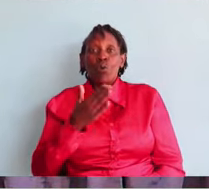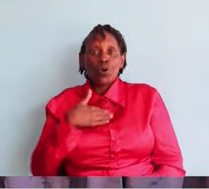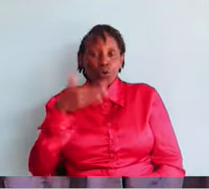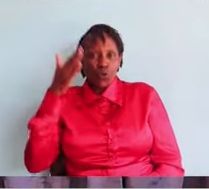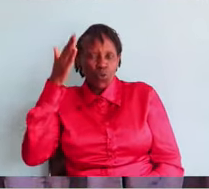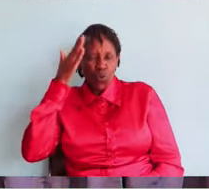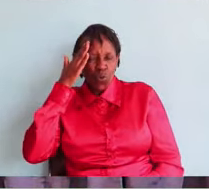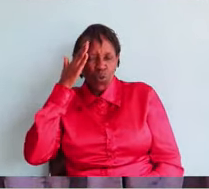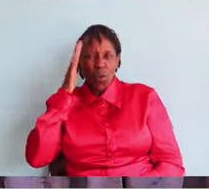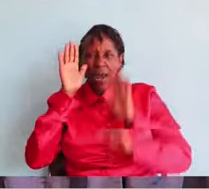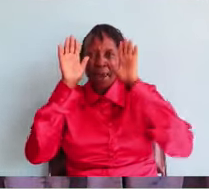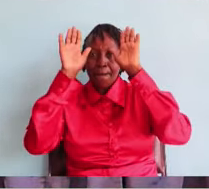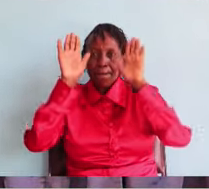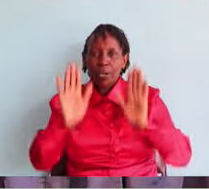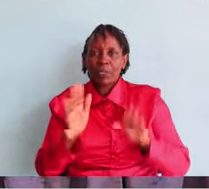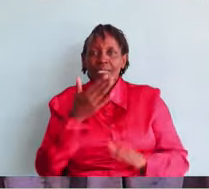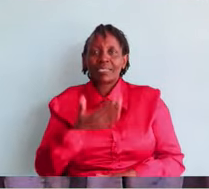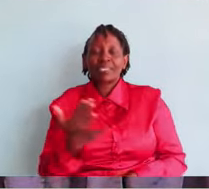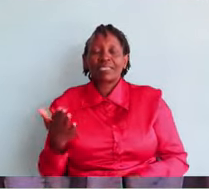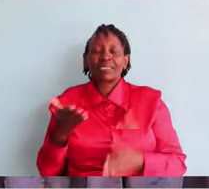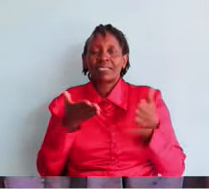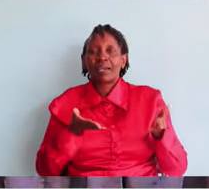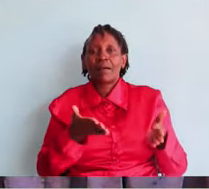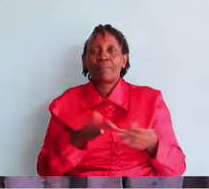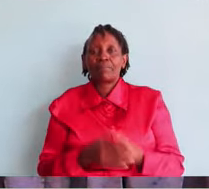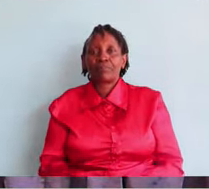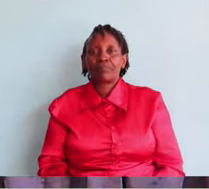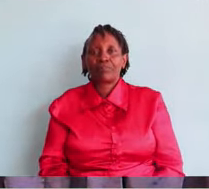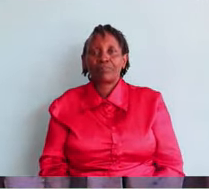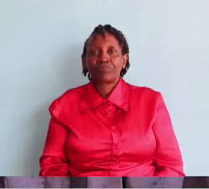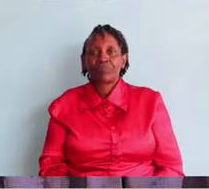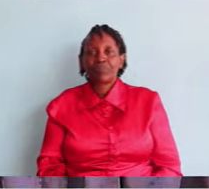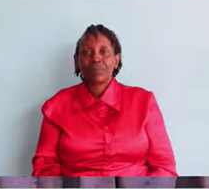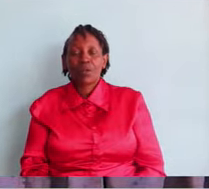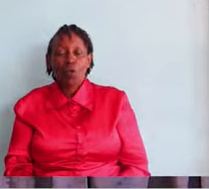words here, that these people